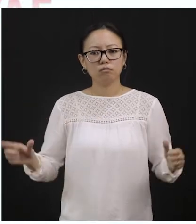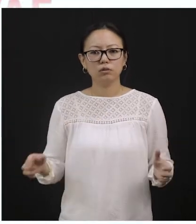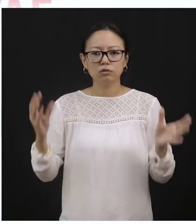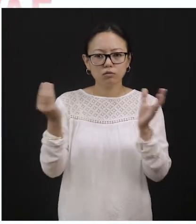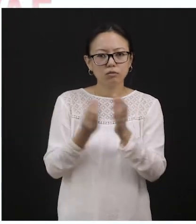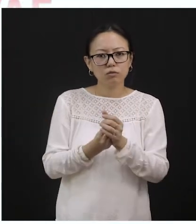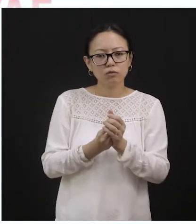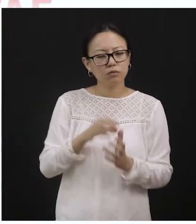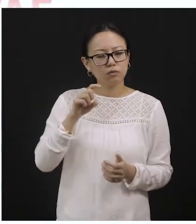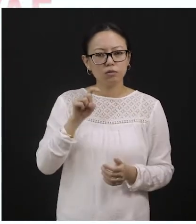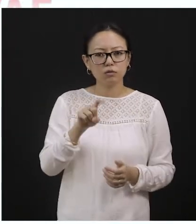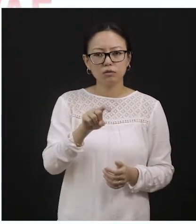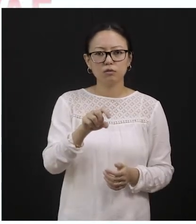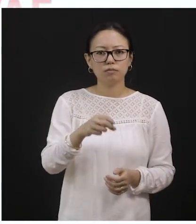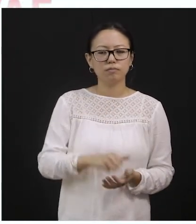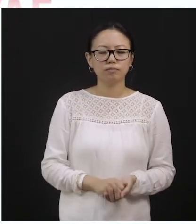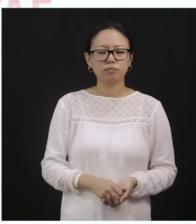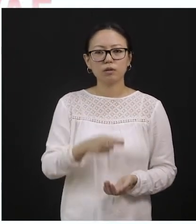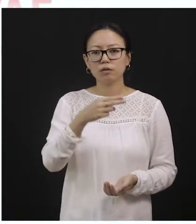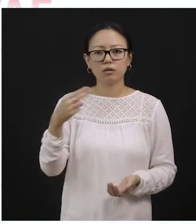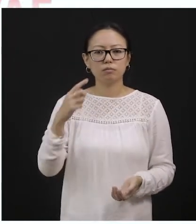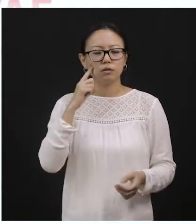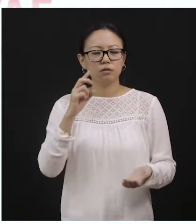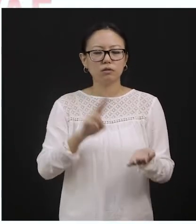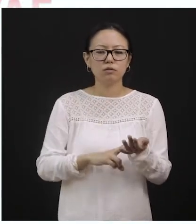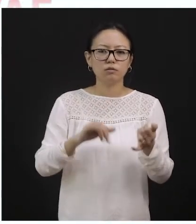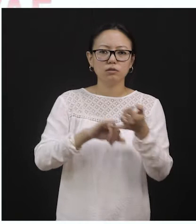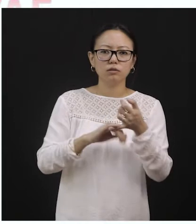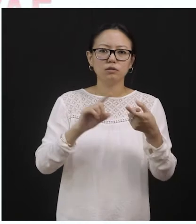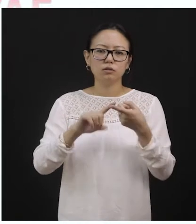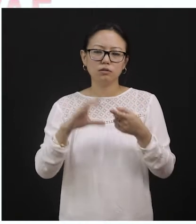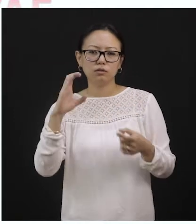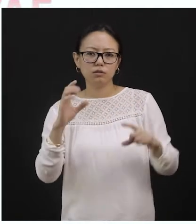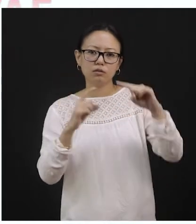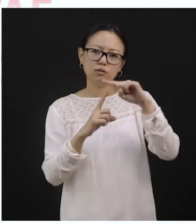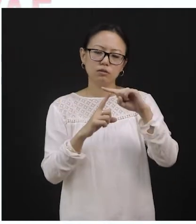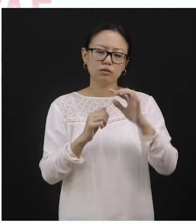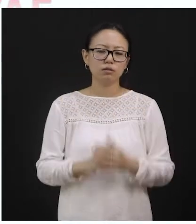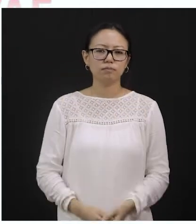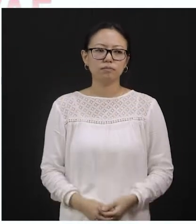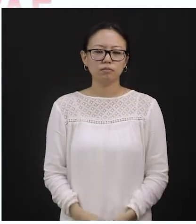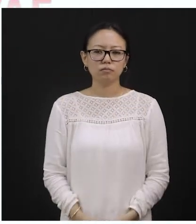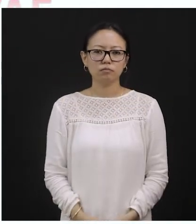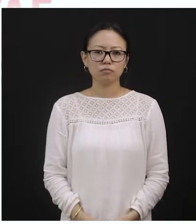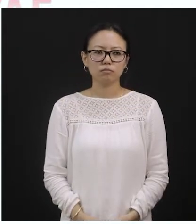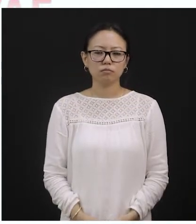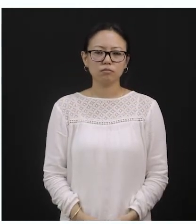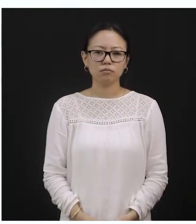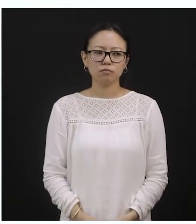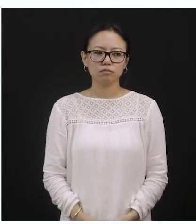have wings and they have 6 legs. And that is how they come under the category of insect, all